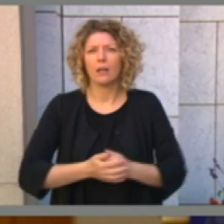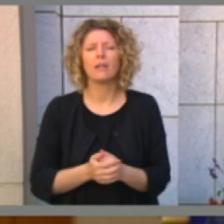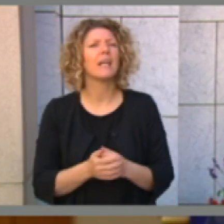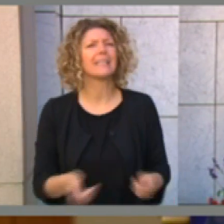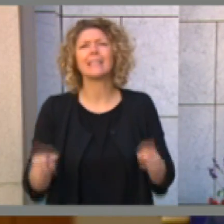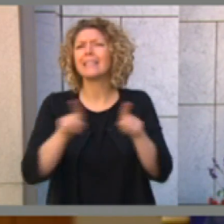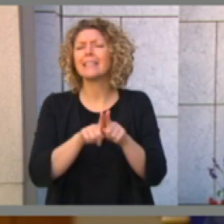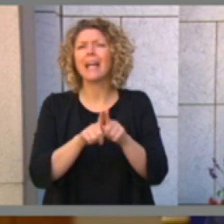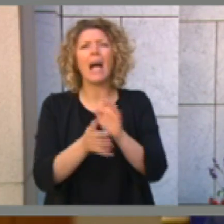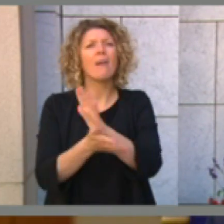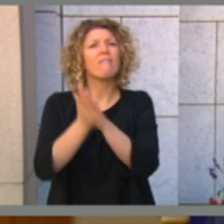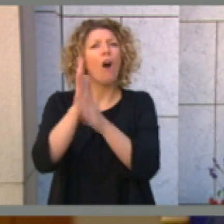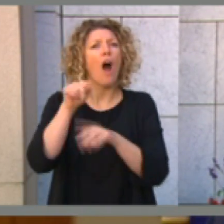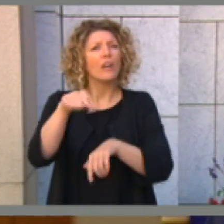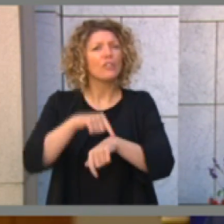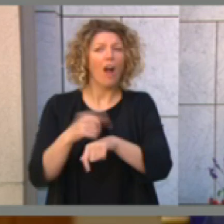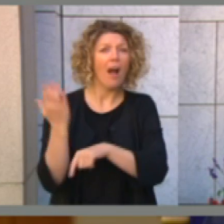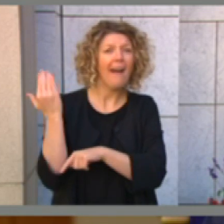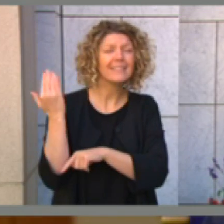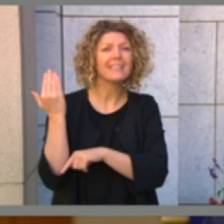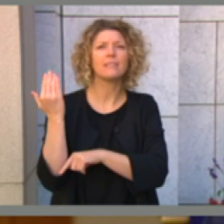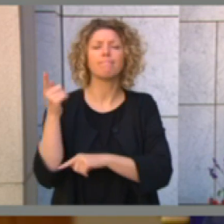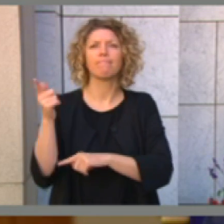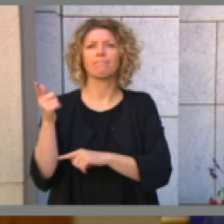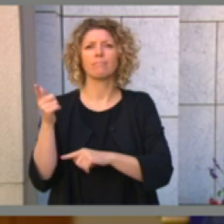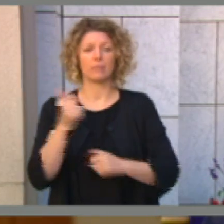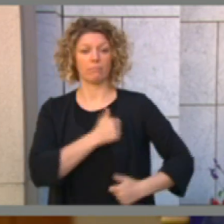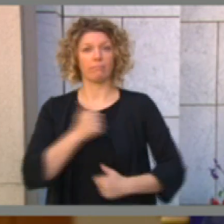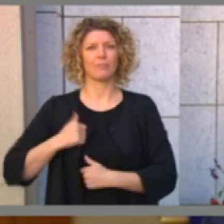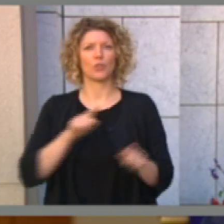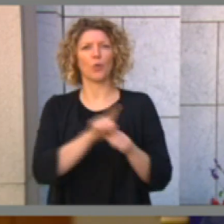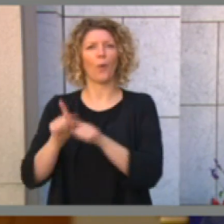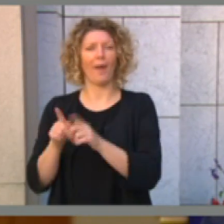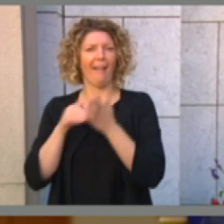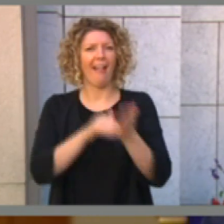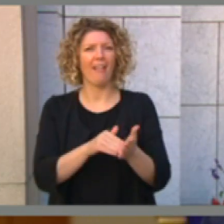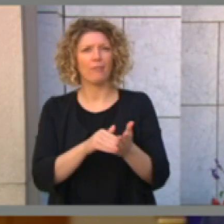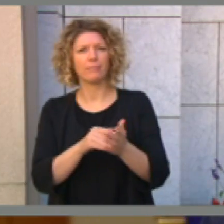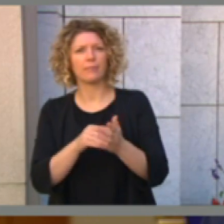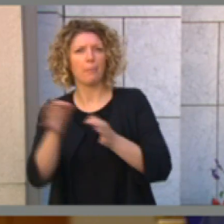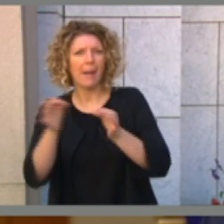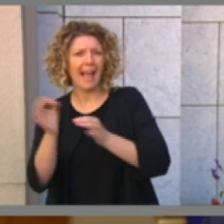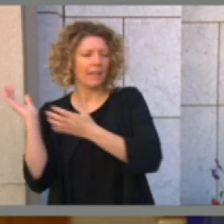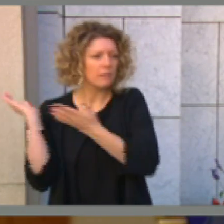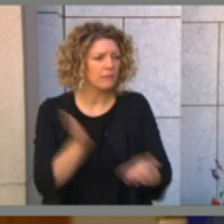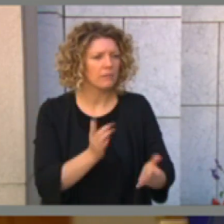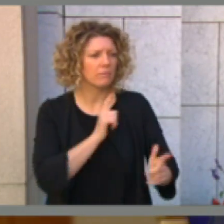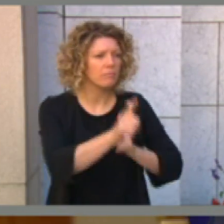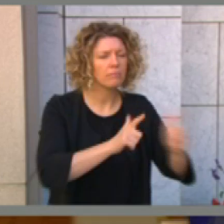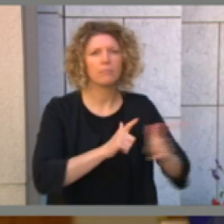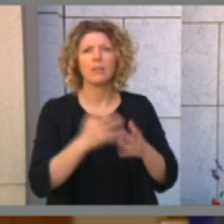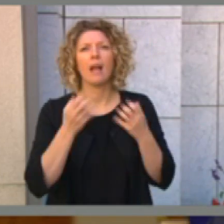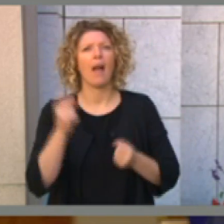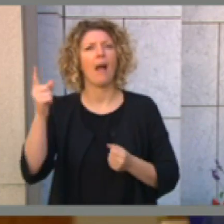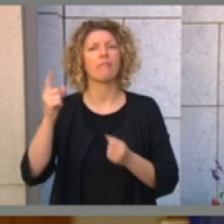bushfires, they are an amazing group of people who are able to come up with some incredibly innovative solutions, and they have been worked on particularly when it comes to supply chain